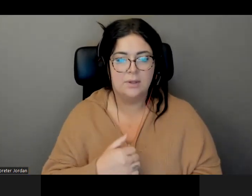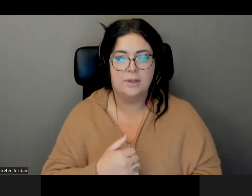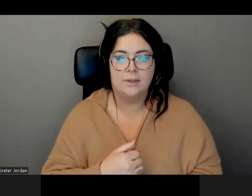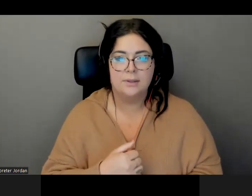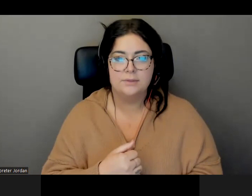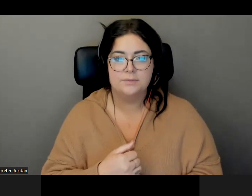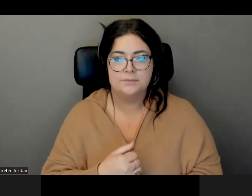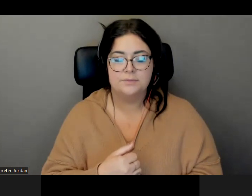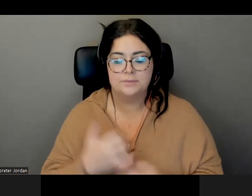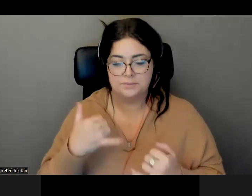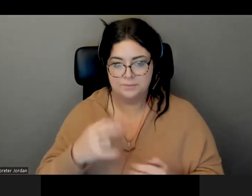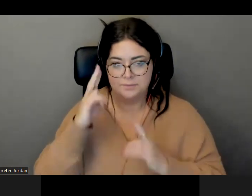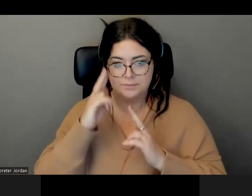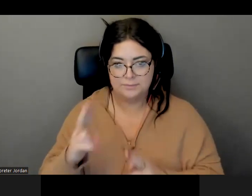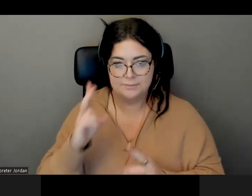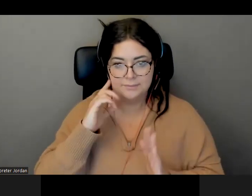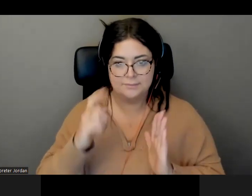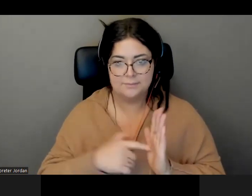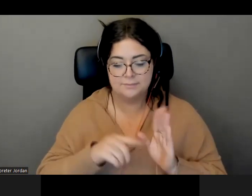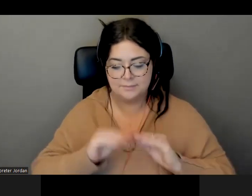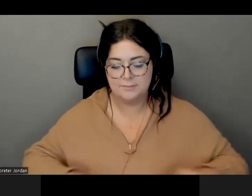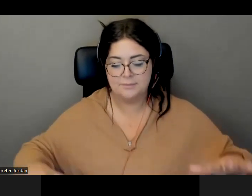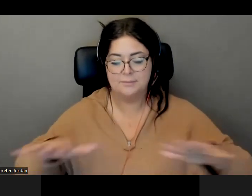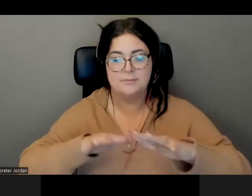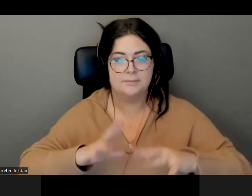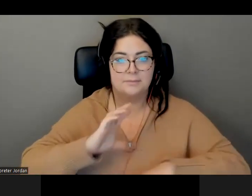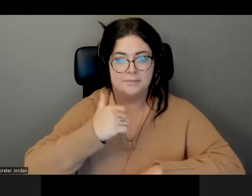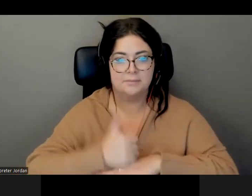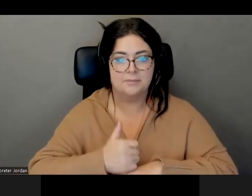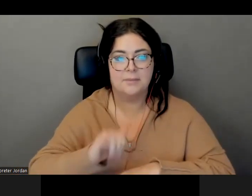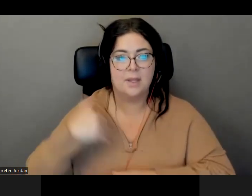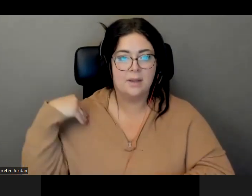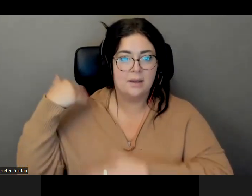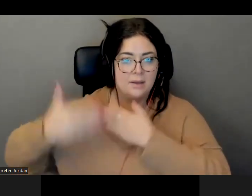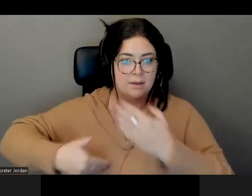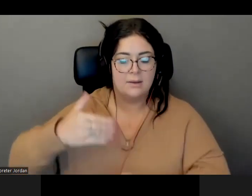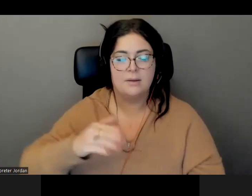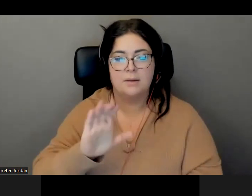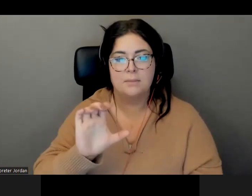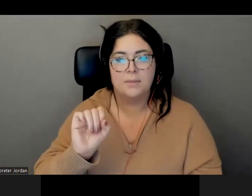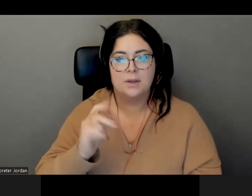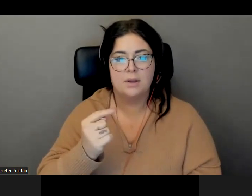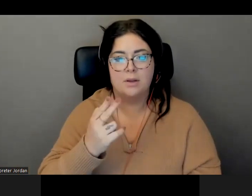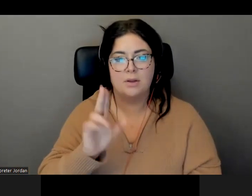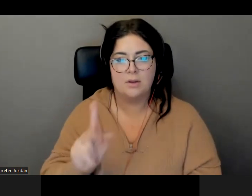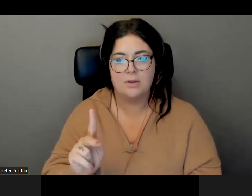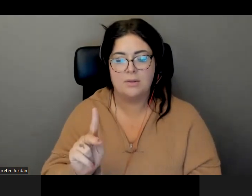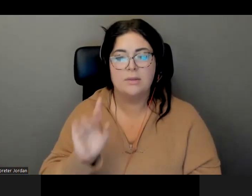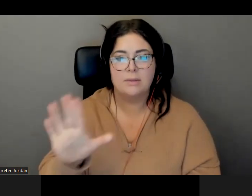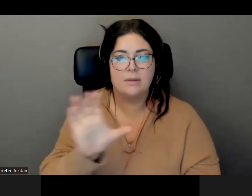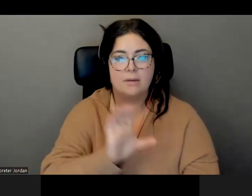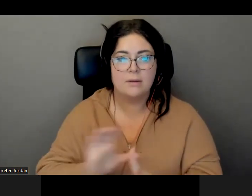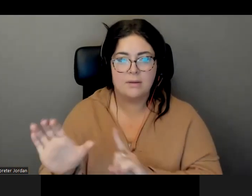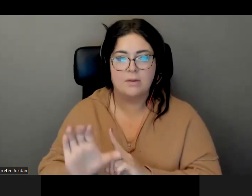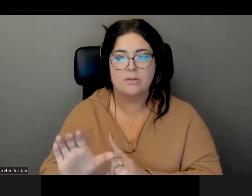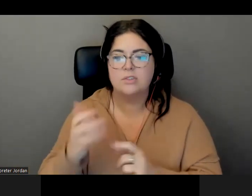respectfully acknowledge the land on which we gather as the ancestral homelands of the Beothuk, whose culture has